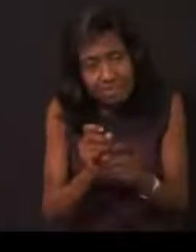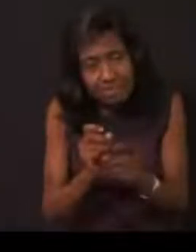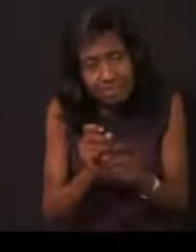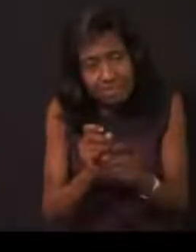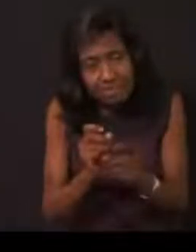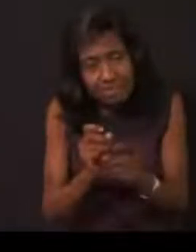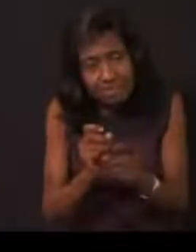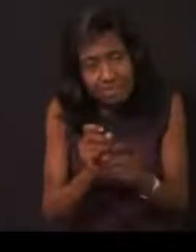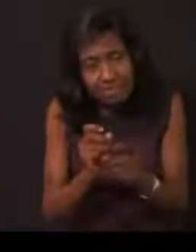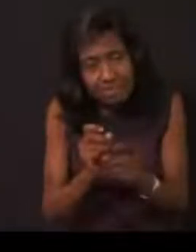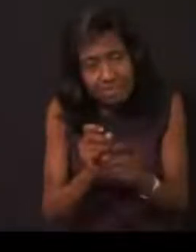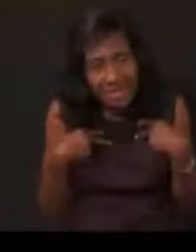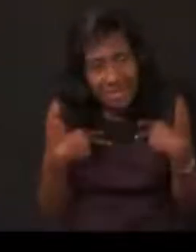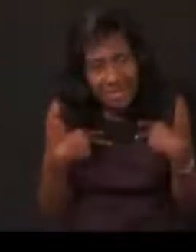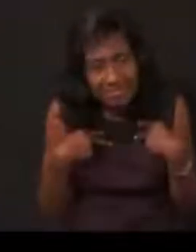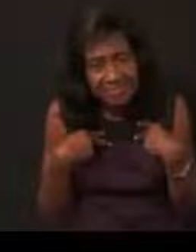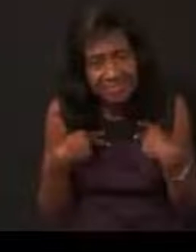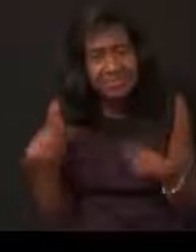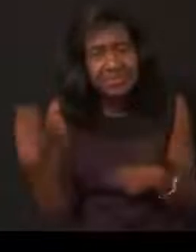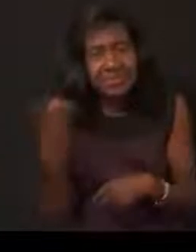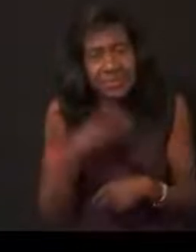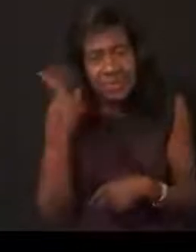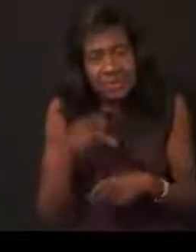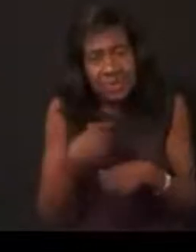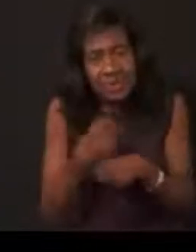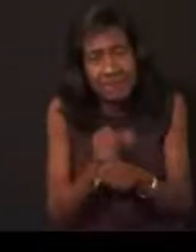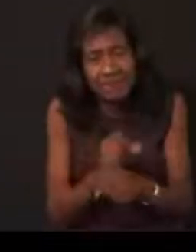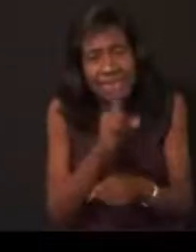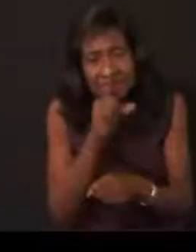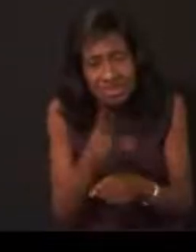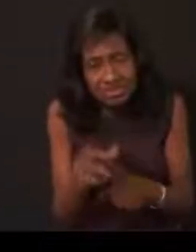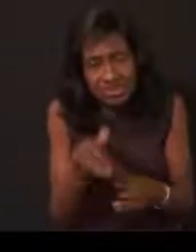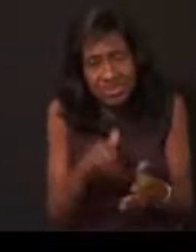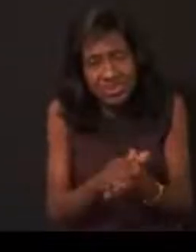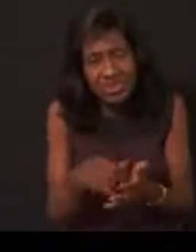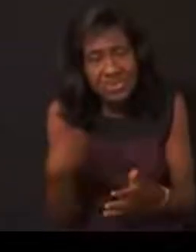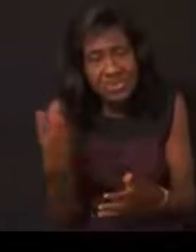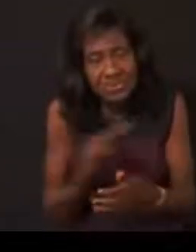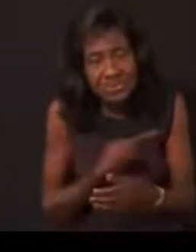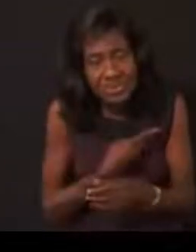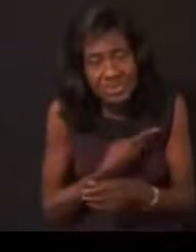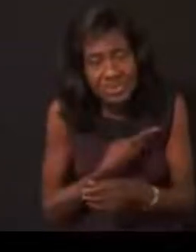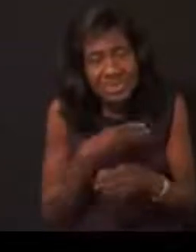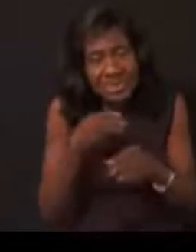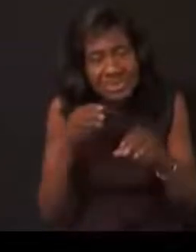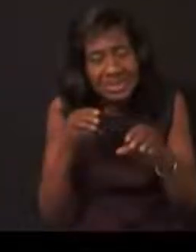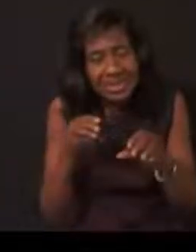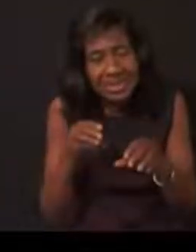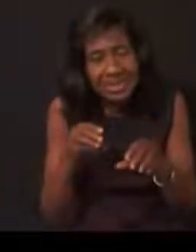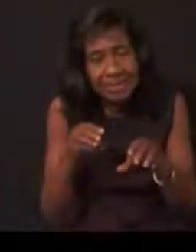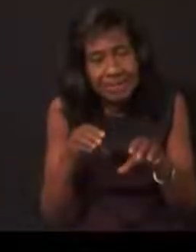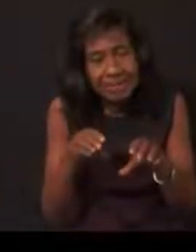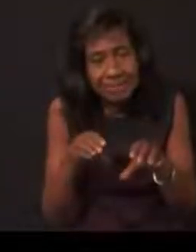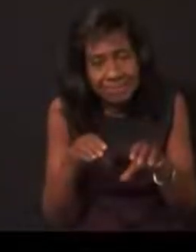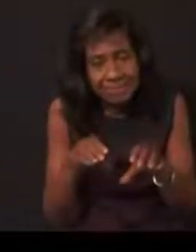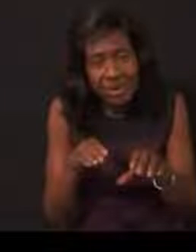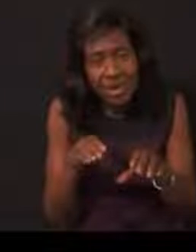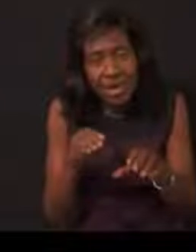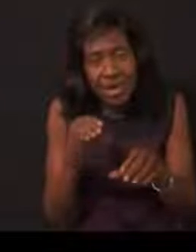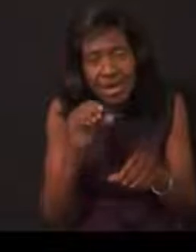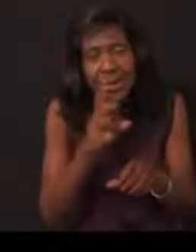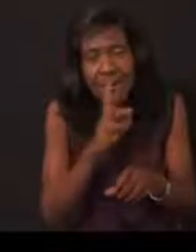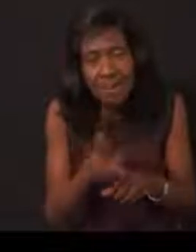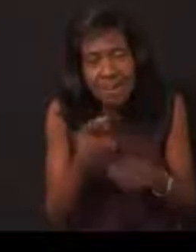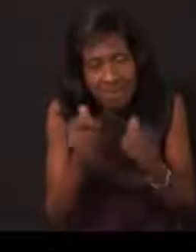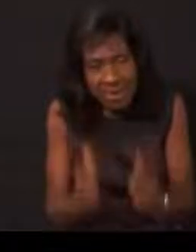and we will be ensuring that we're capable of further adaptations with